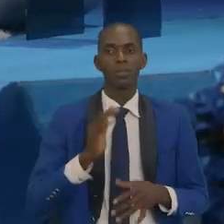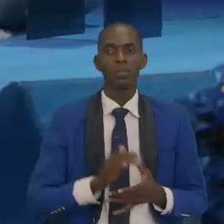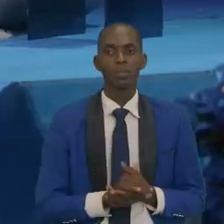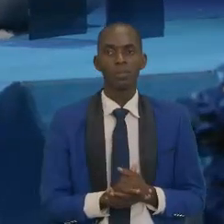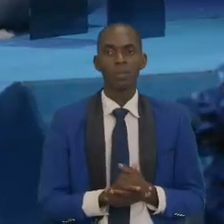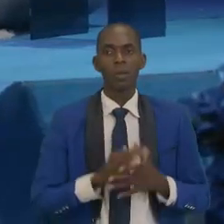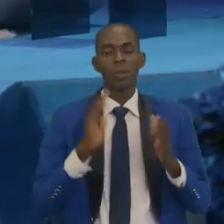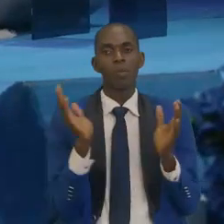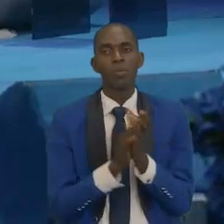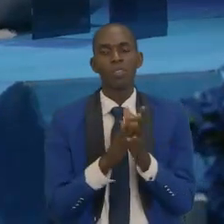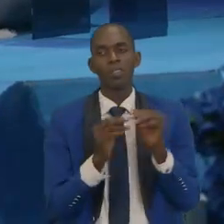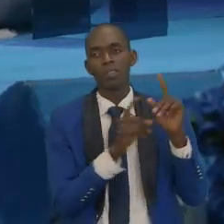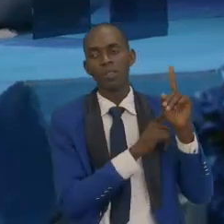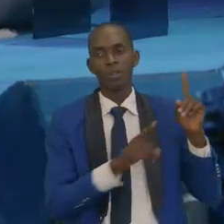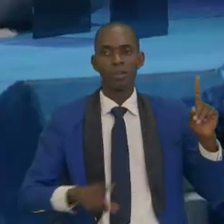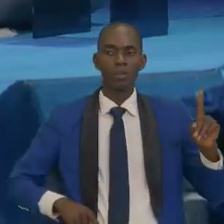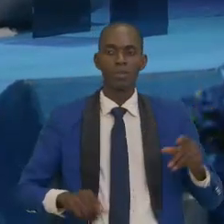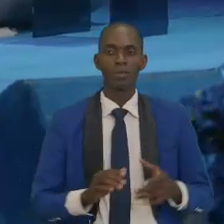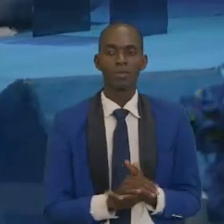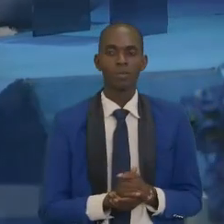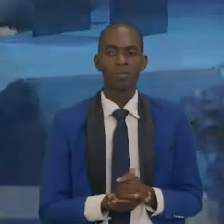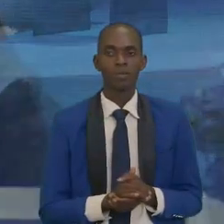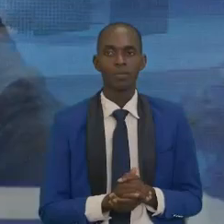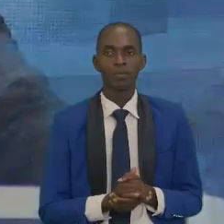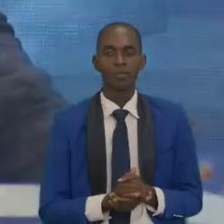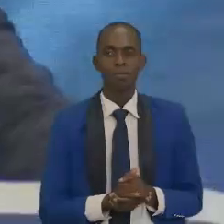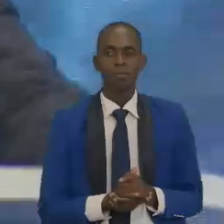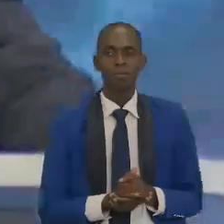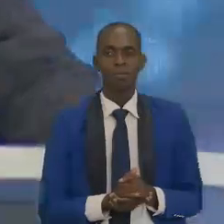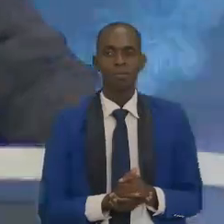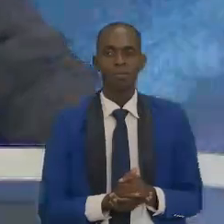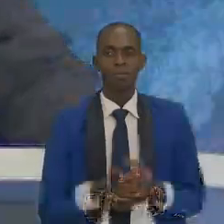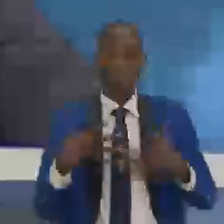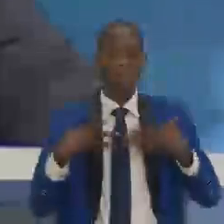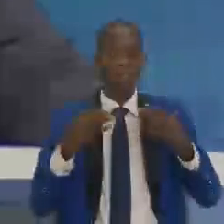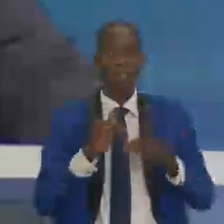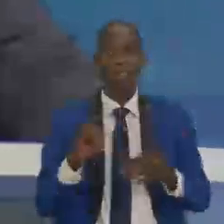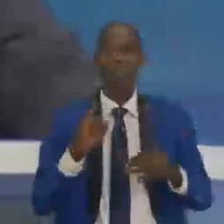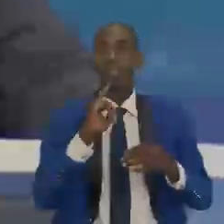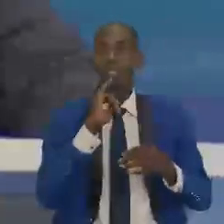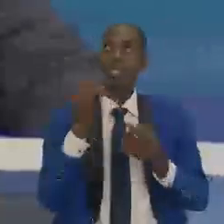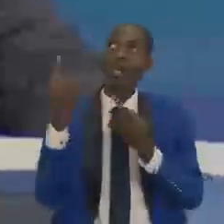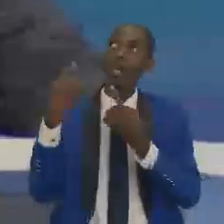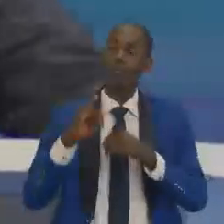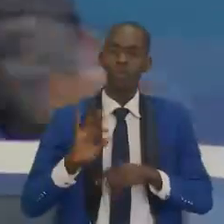Praise the Lord. Glory to you. Healing is coming your way.